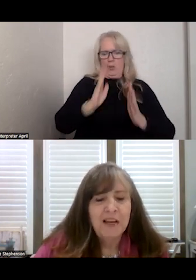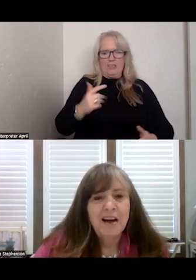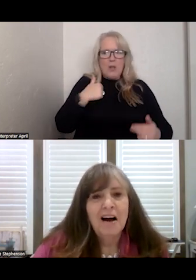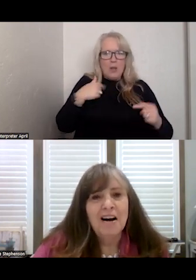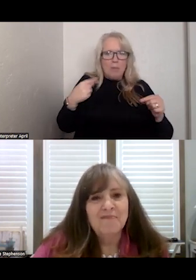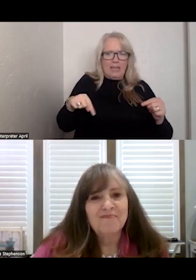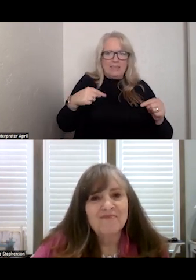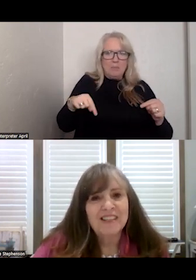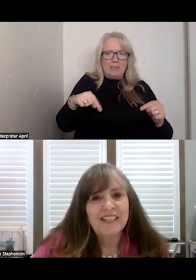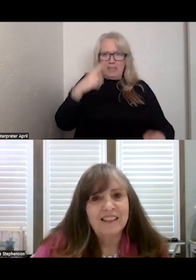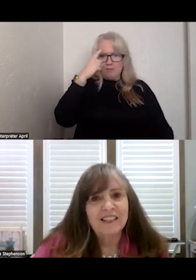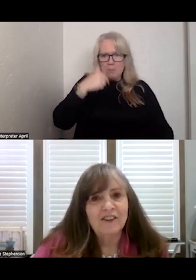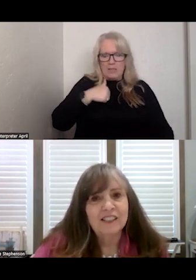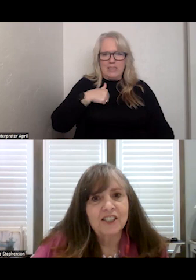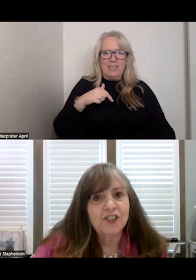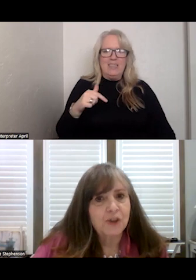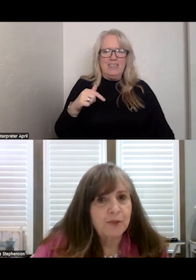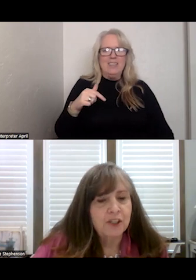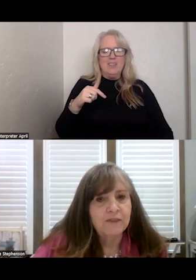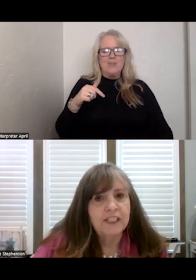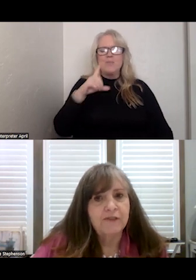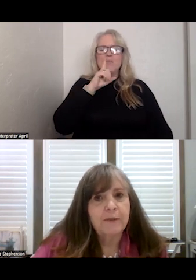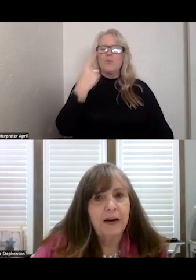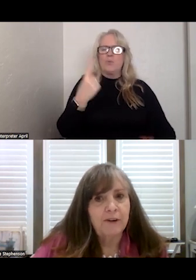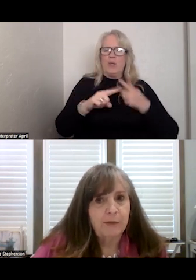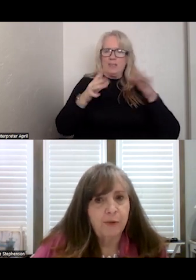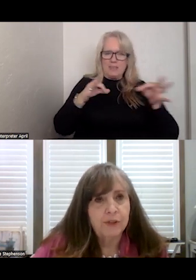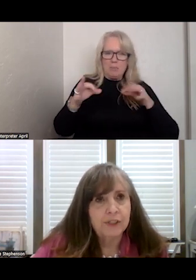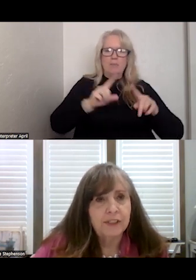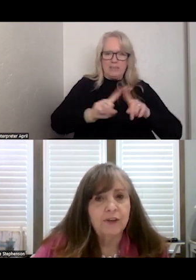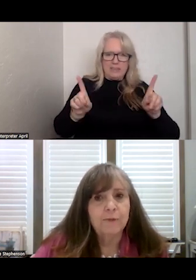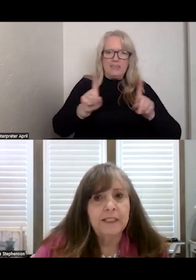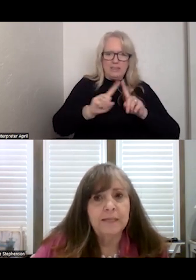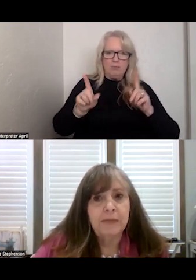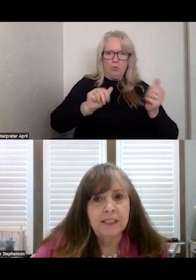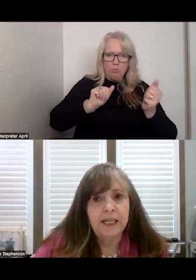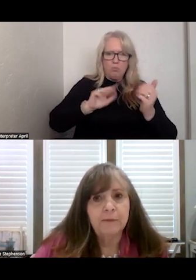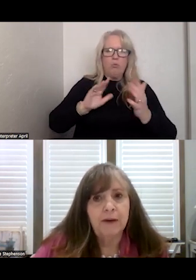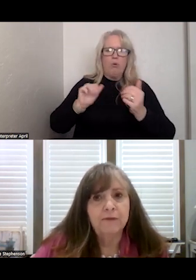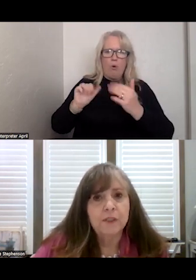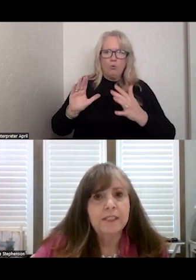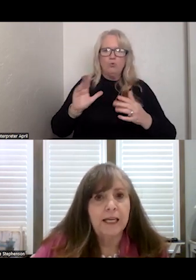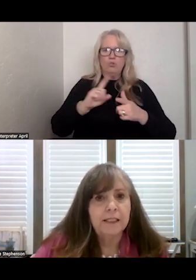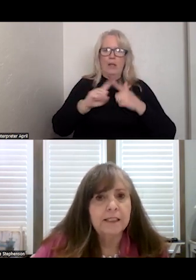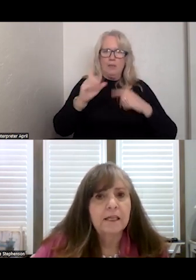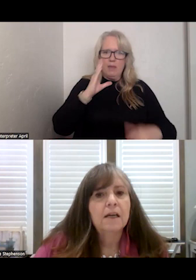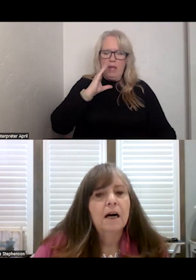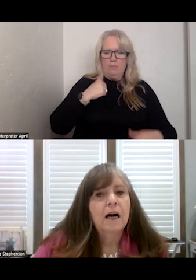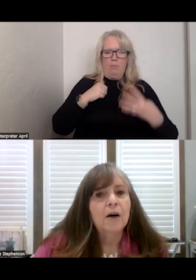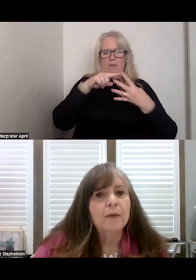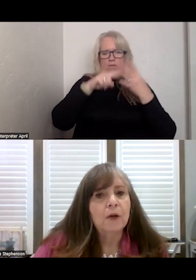me. There is a description of the different parity approaches that are being taken by 4